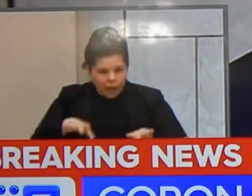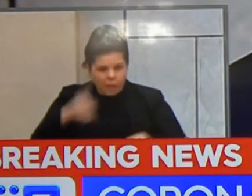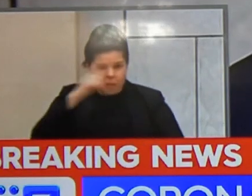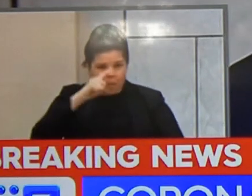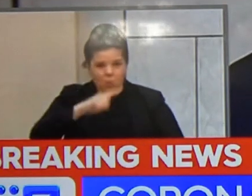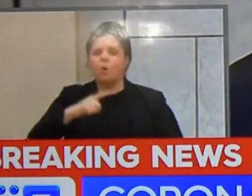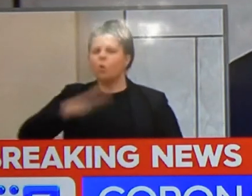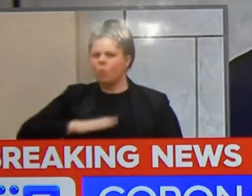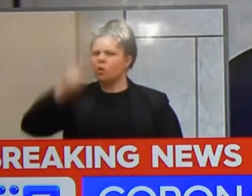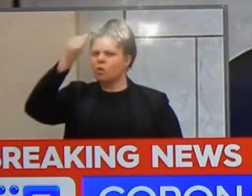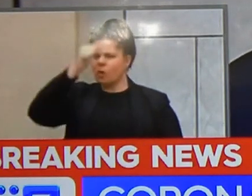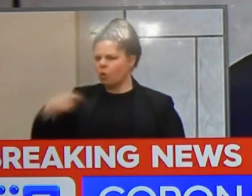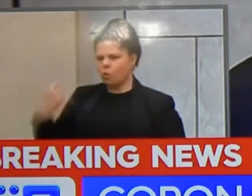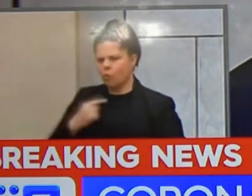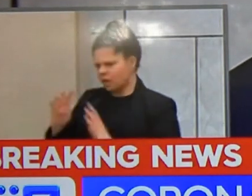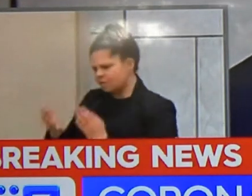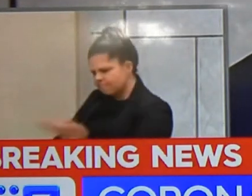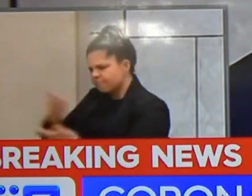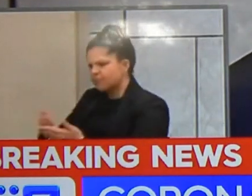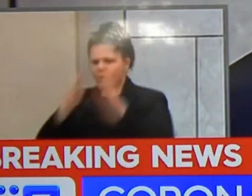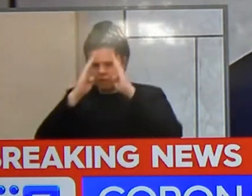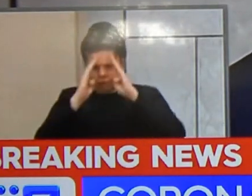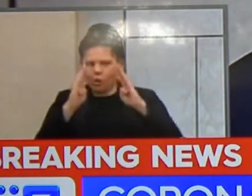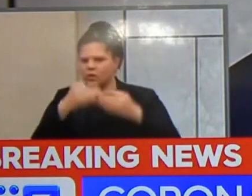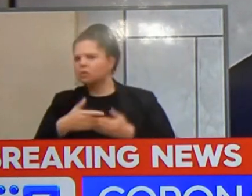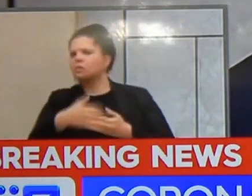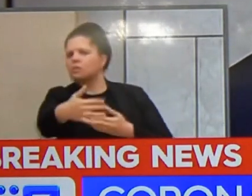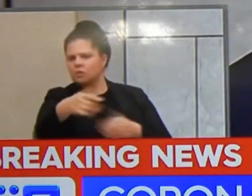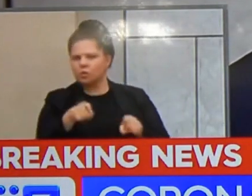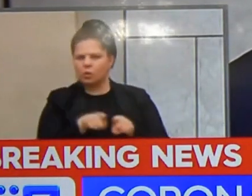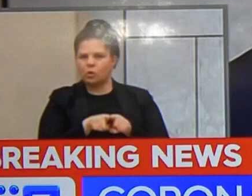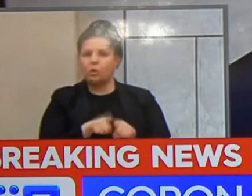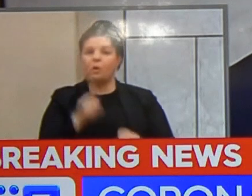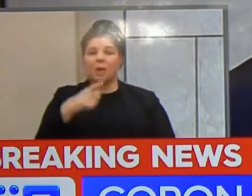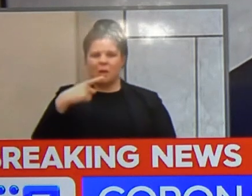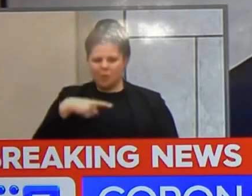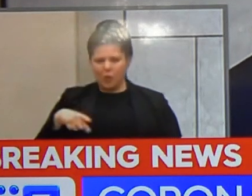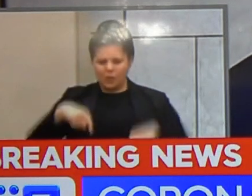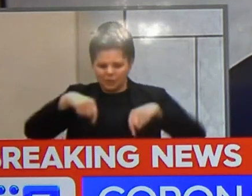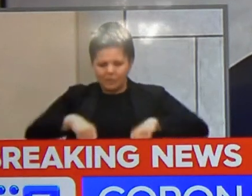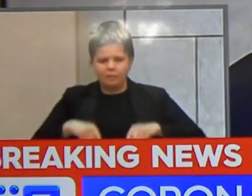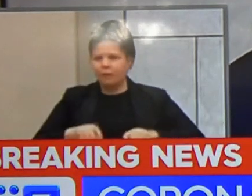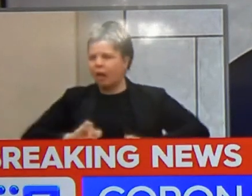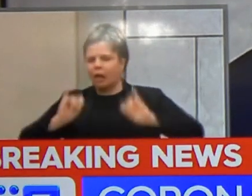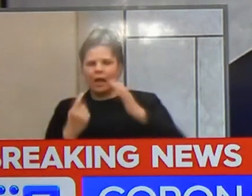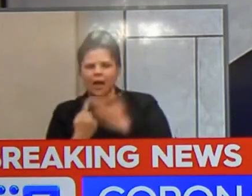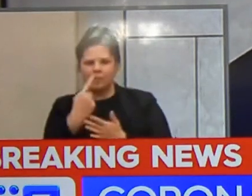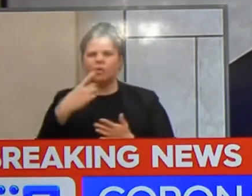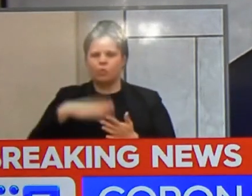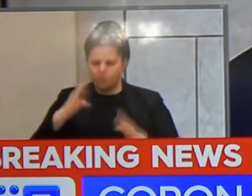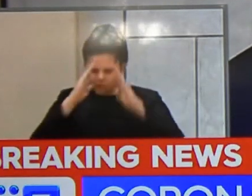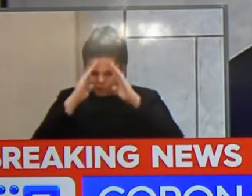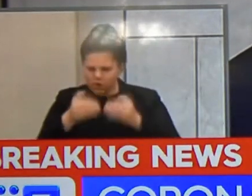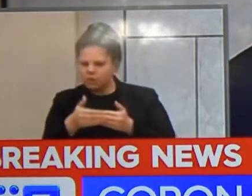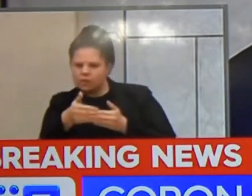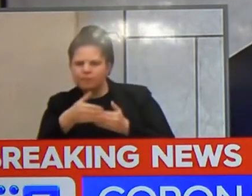issues as well. But in these early phases, the work has had to necessarily focus on establishing all the